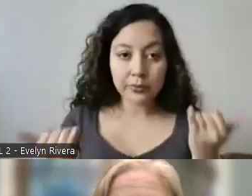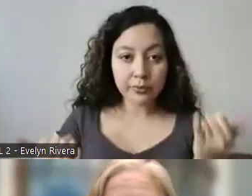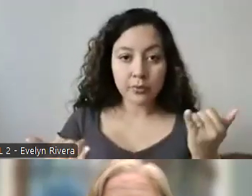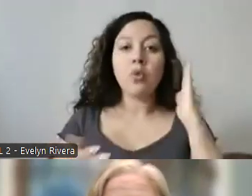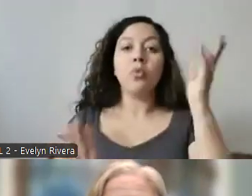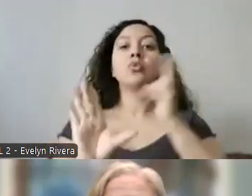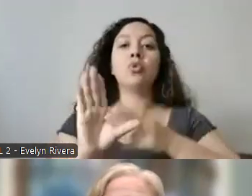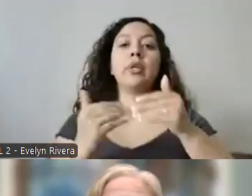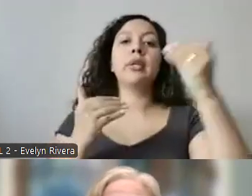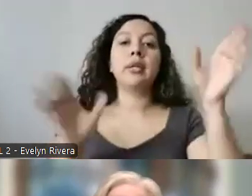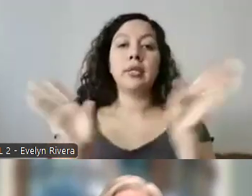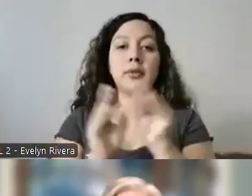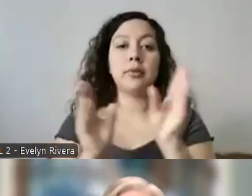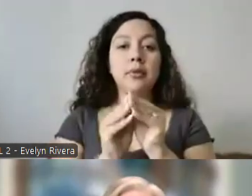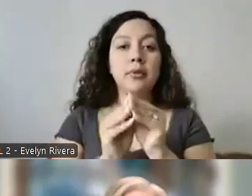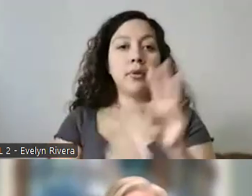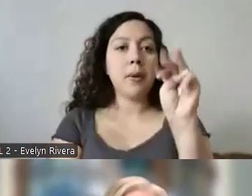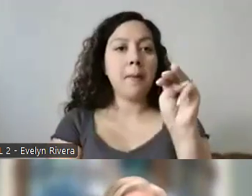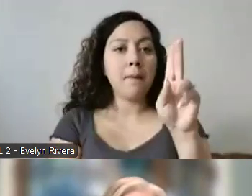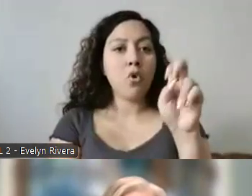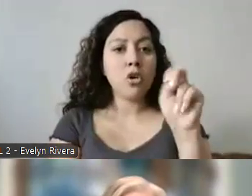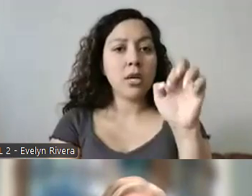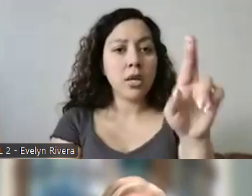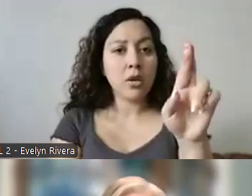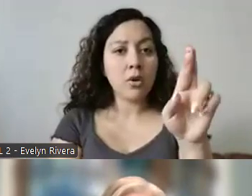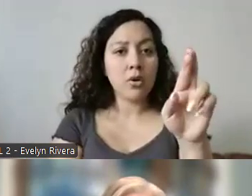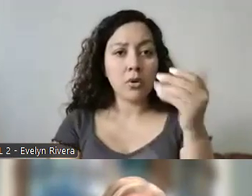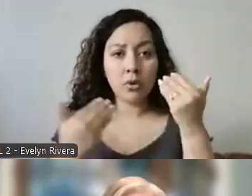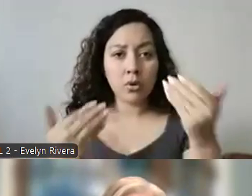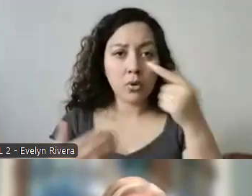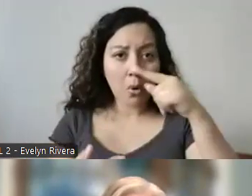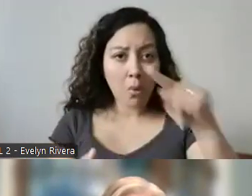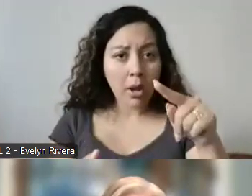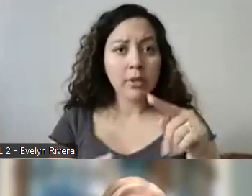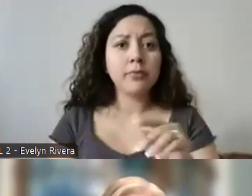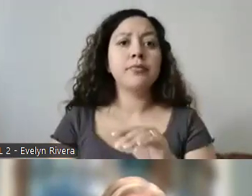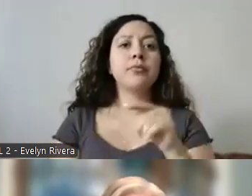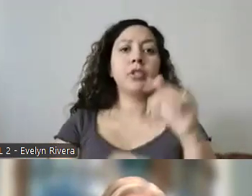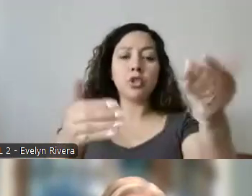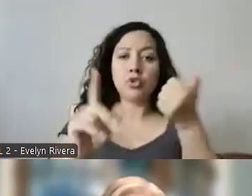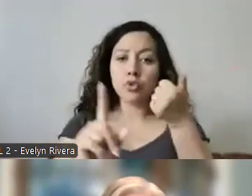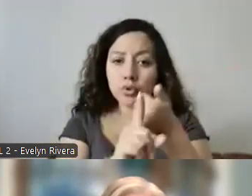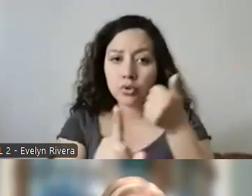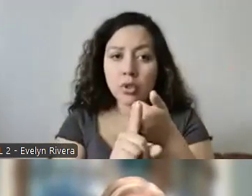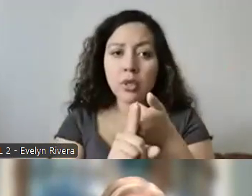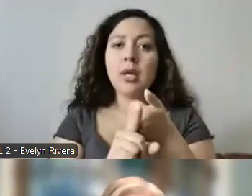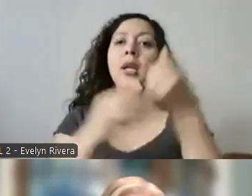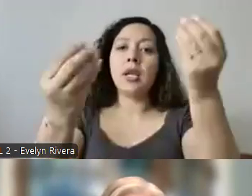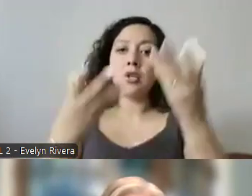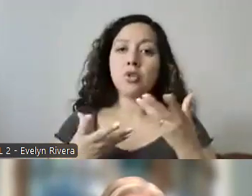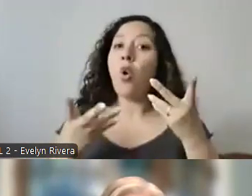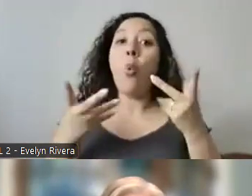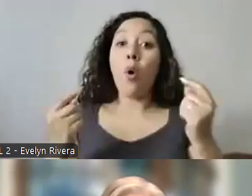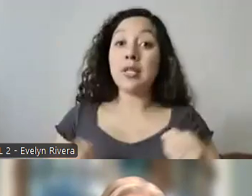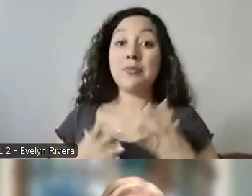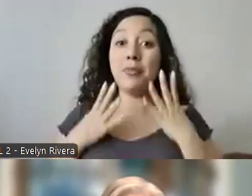meeting. Munir, are you able to unmute yourself and introduce yourself and tell us what inspired you to